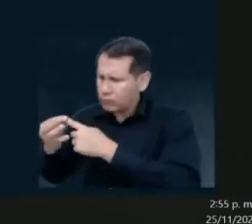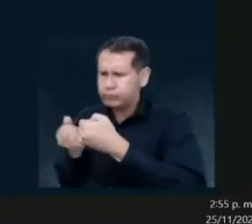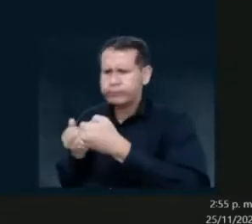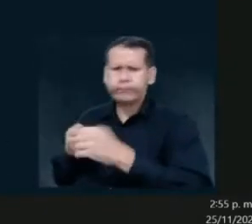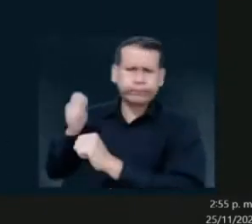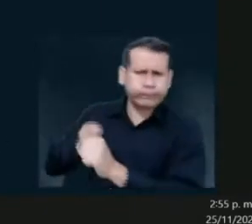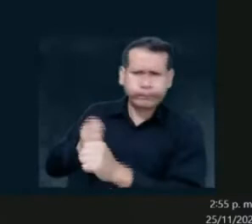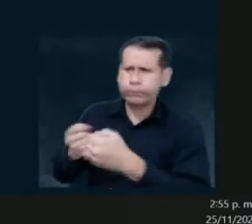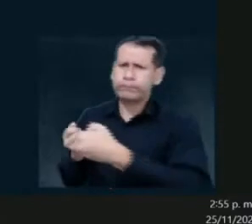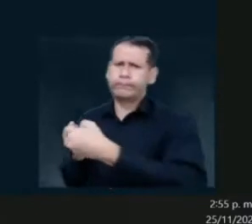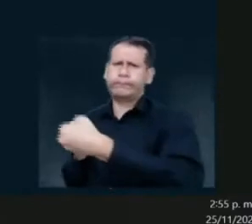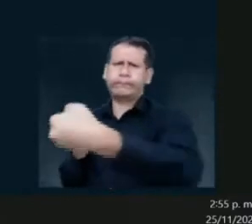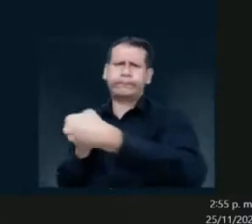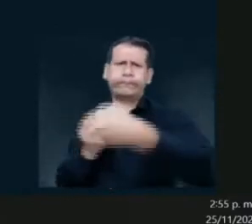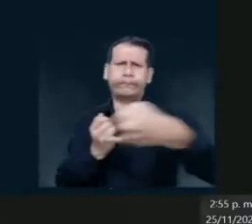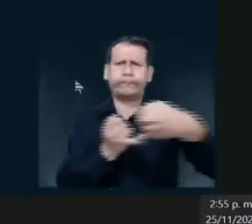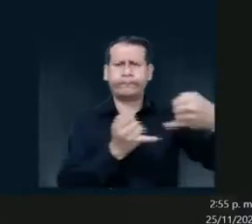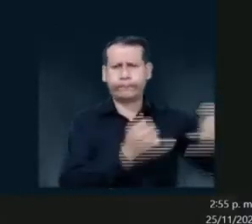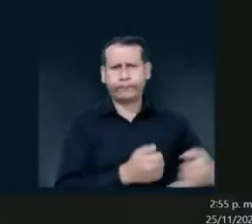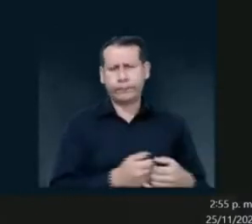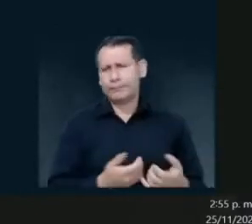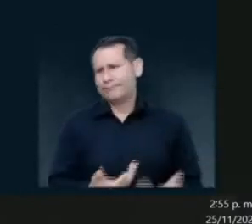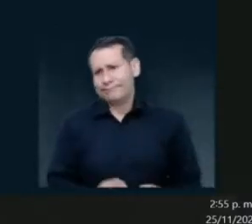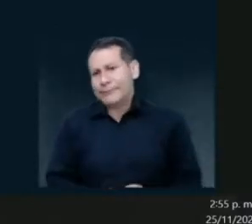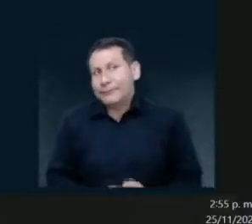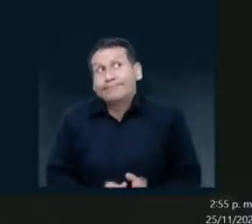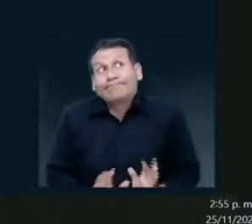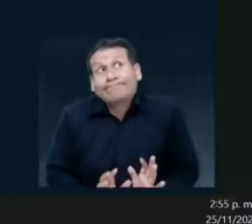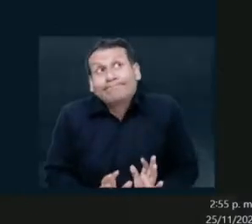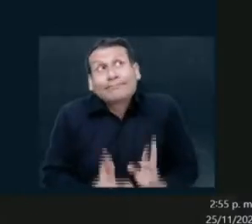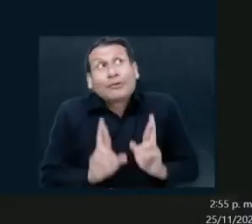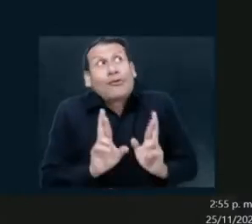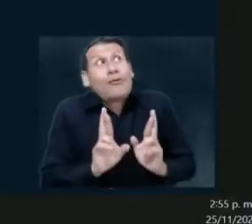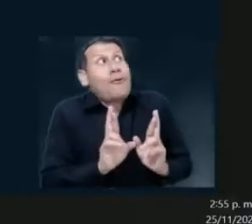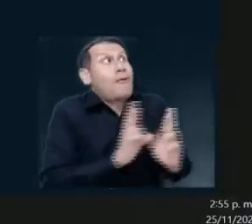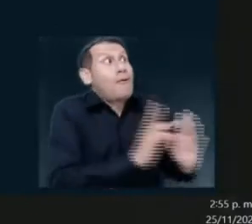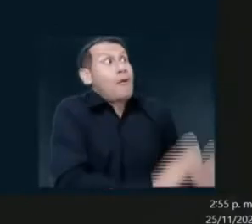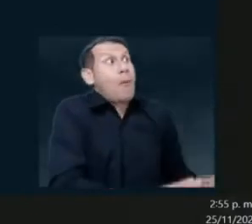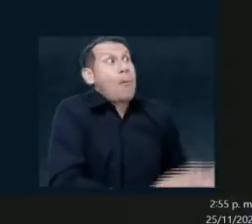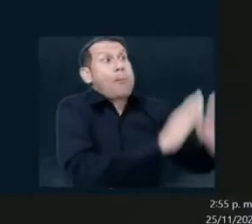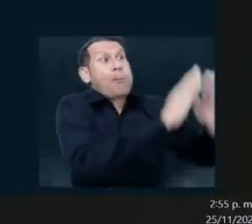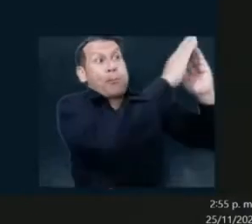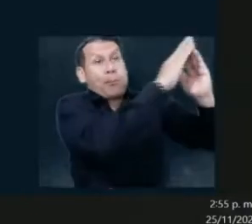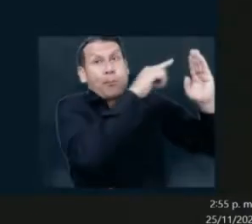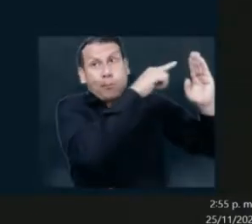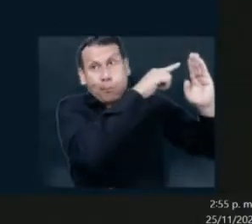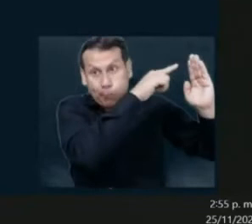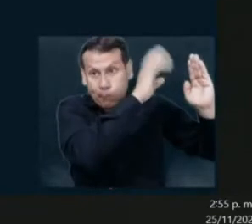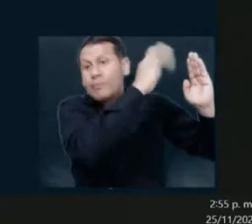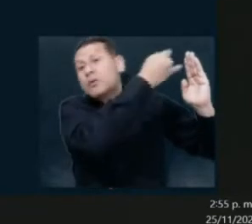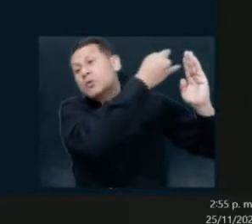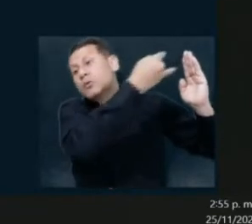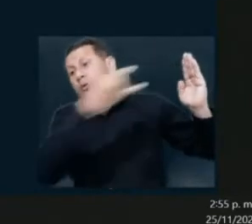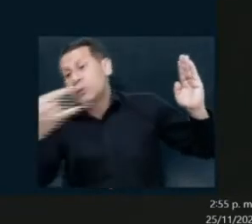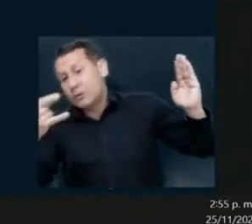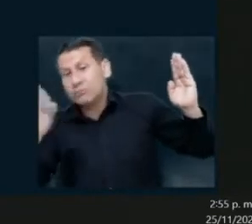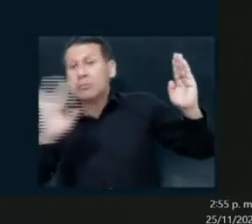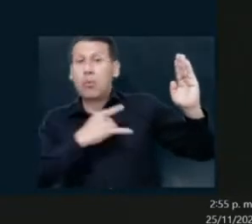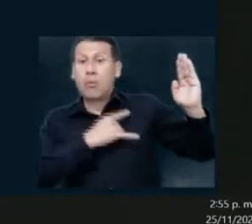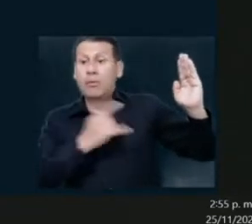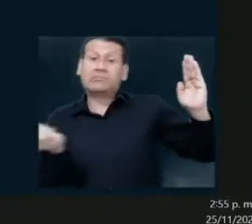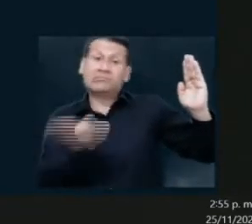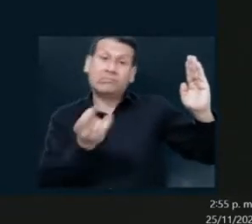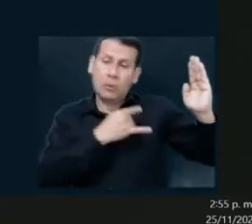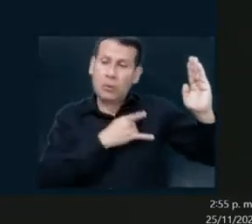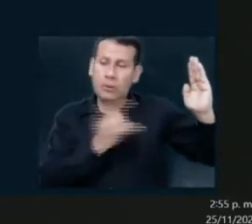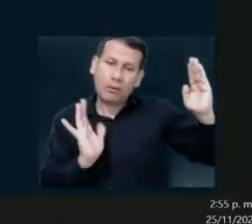where there was a connection that they had there, was something that we had which is the, where they had the university networks in the